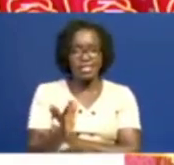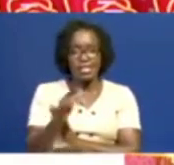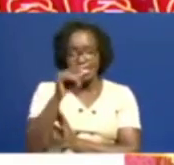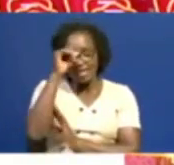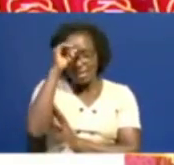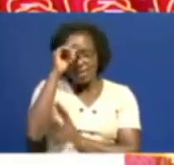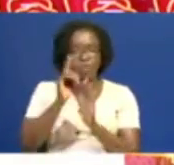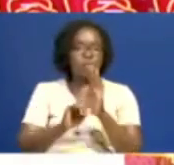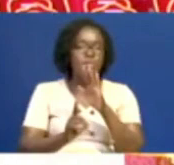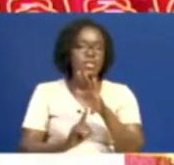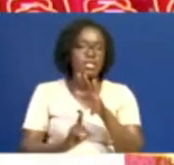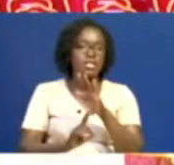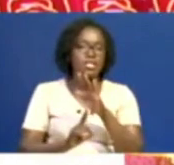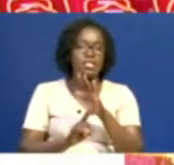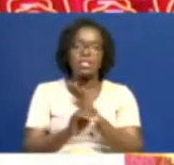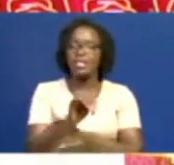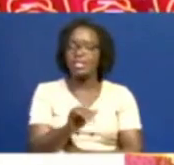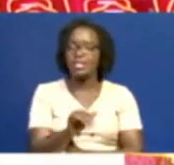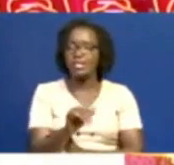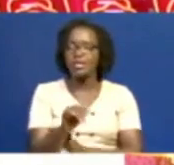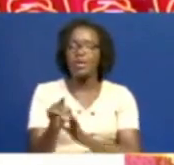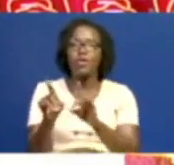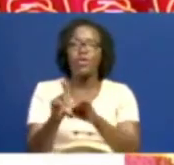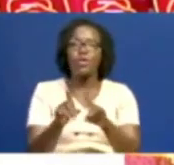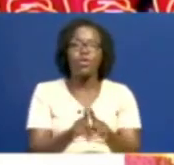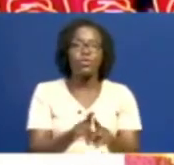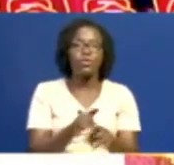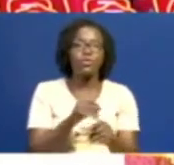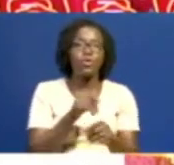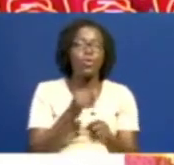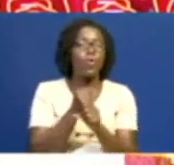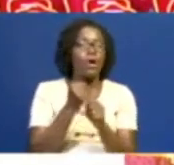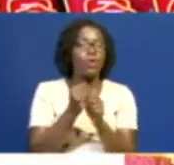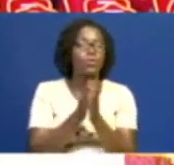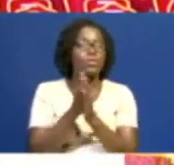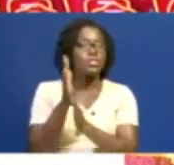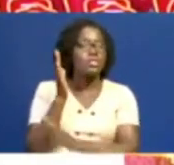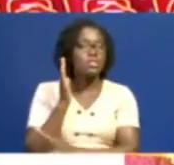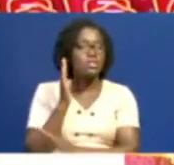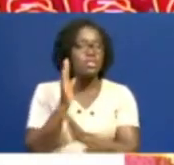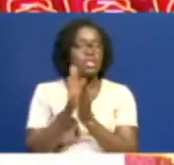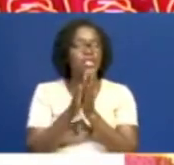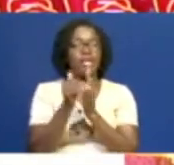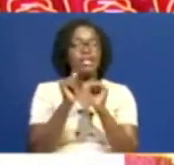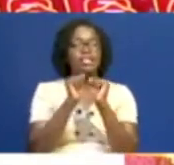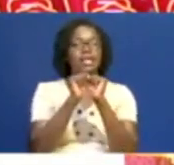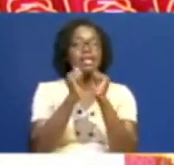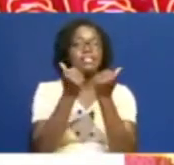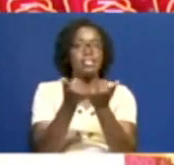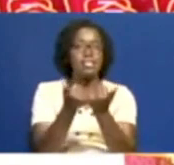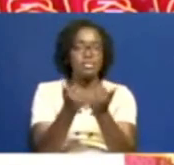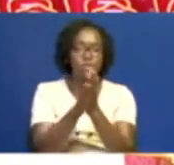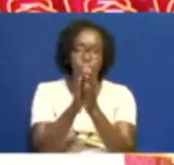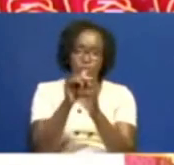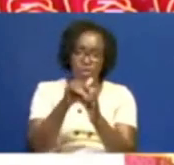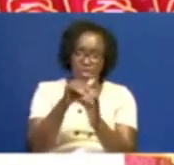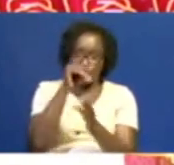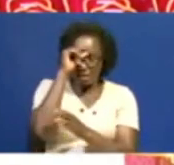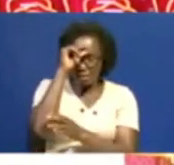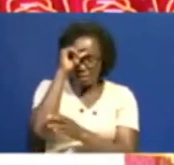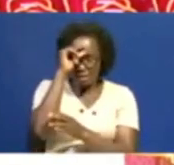government ministries that also deal with security issues, and other agencies within the